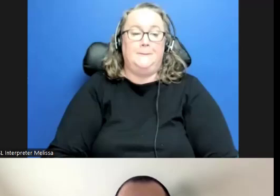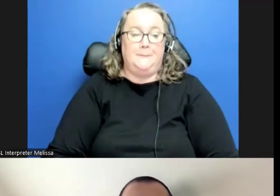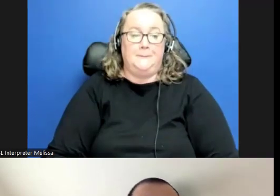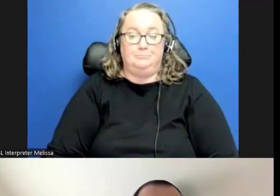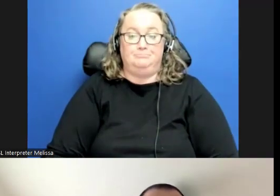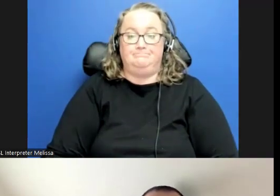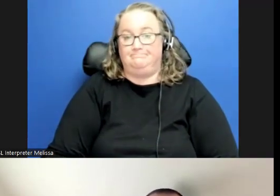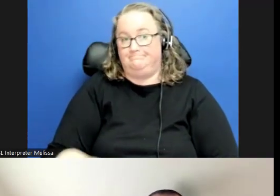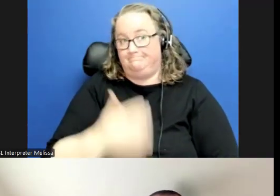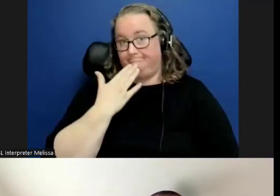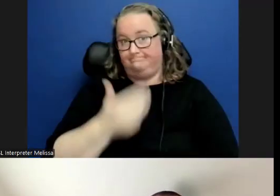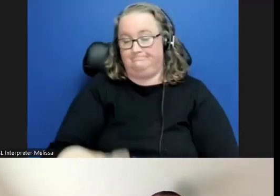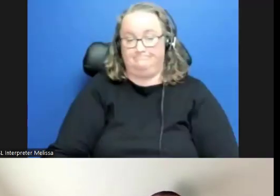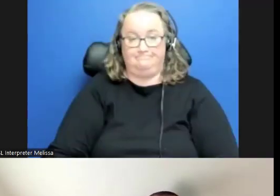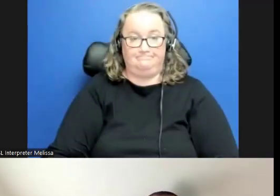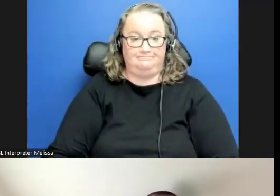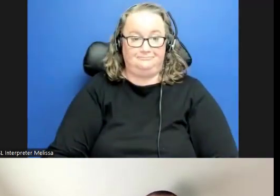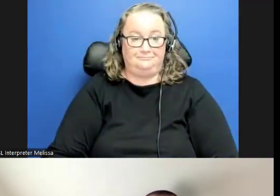Thank you.